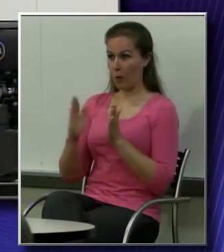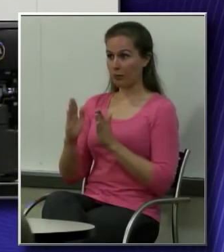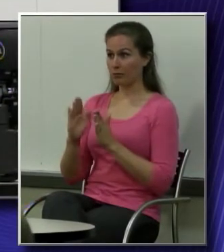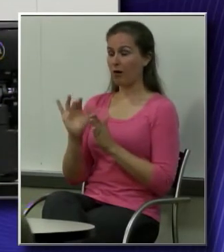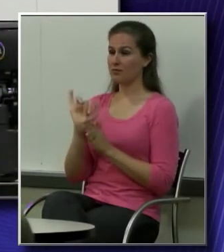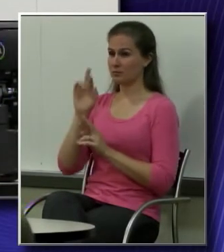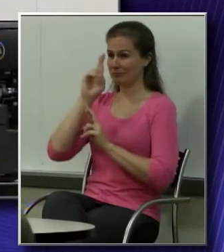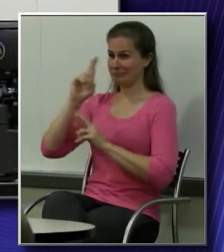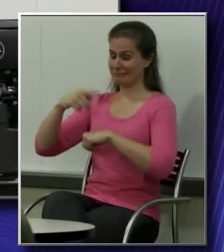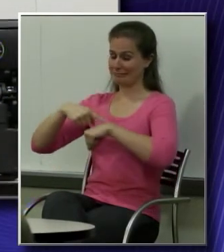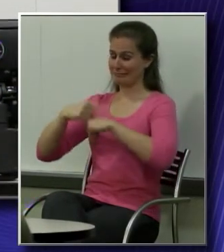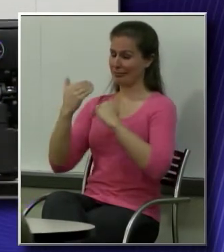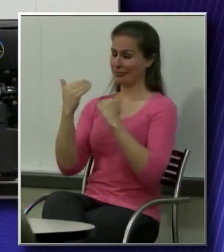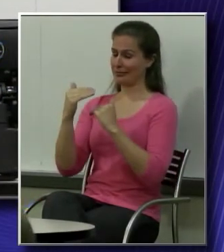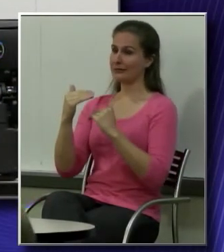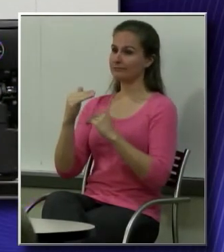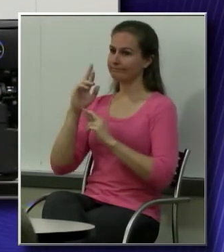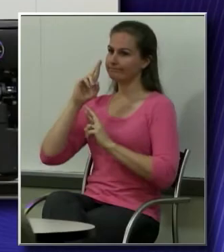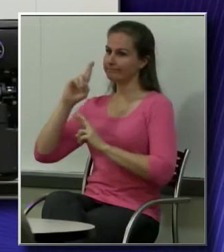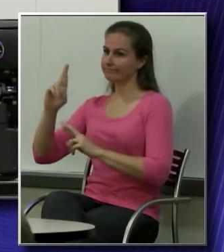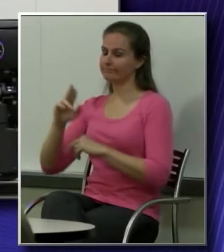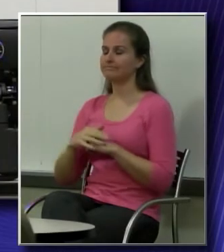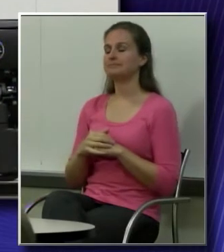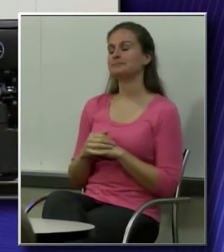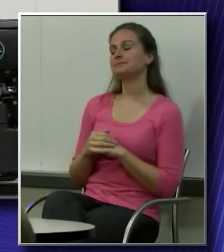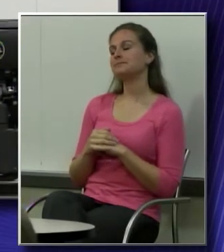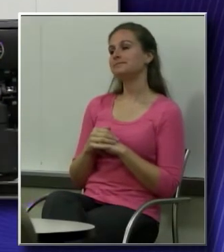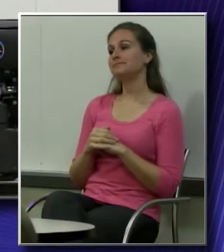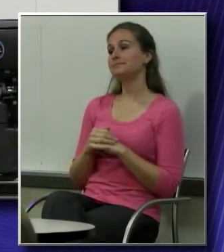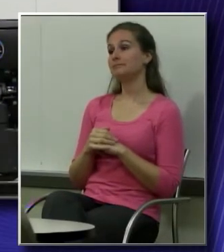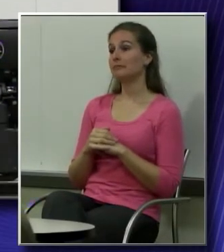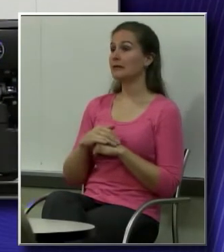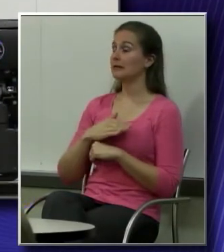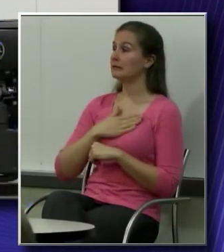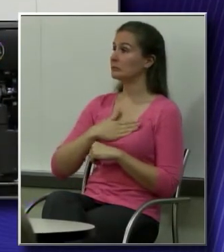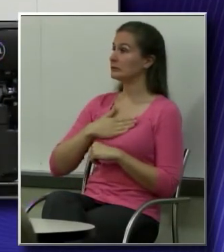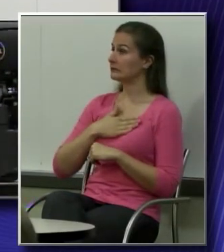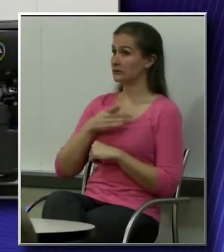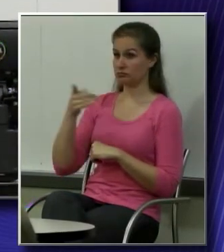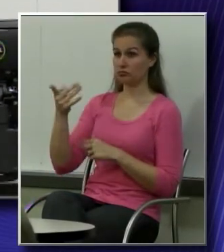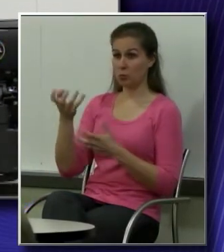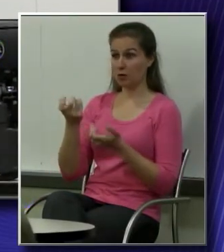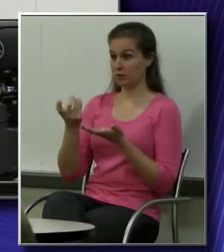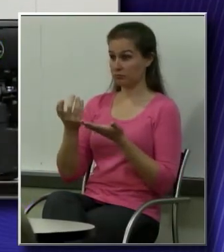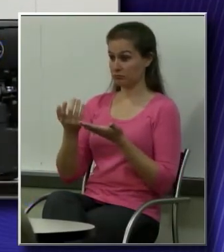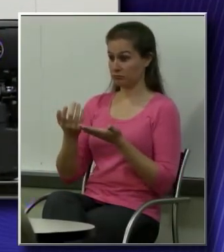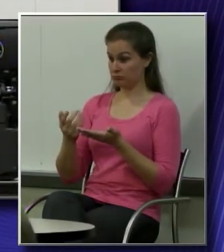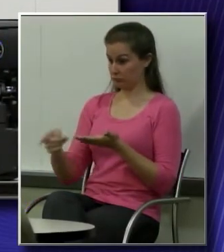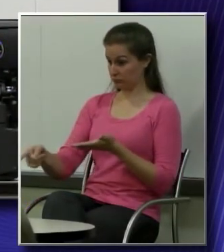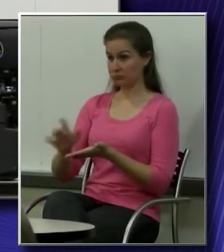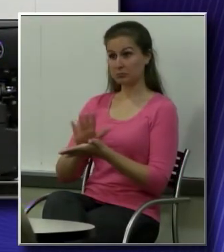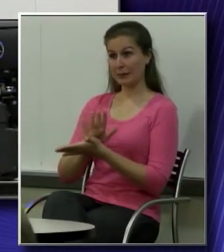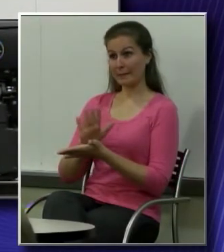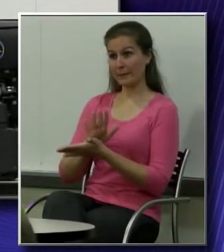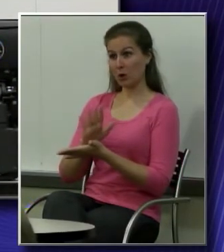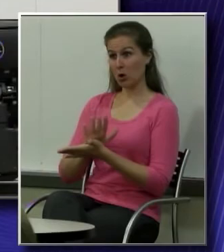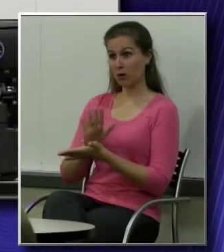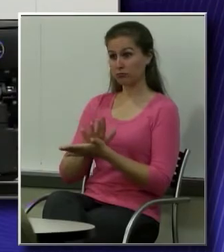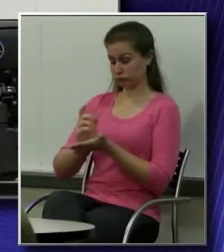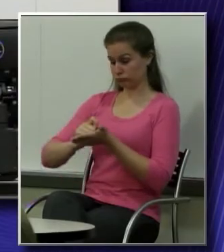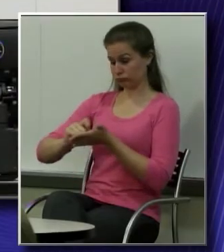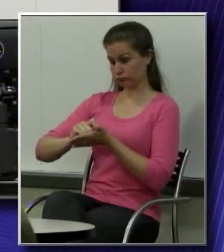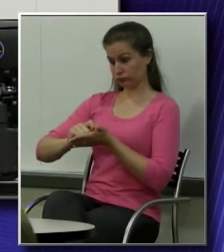are set. I would note as well that you're welcome to make written comments. Some of you picked up a